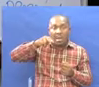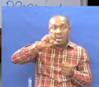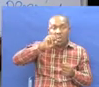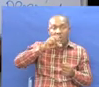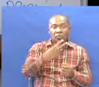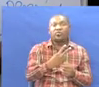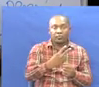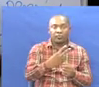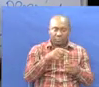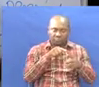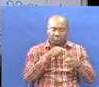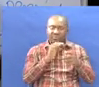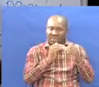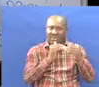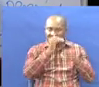manganese